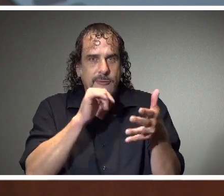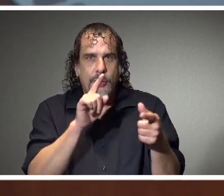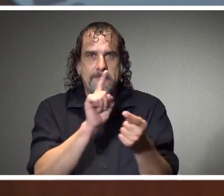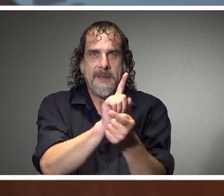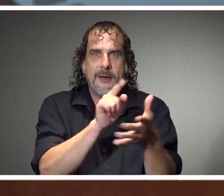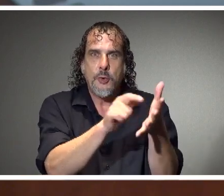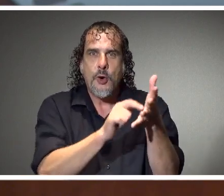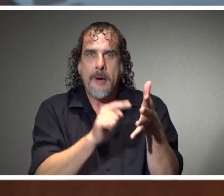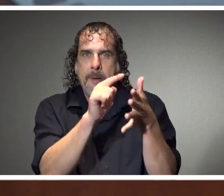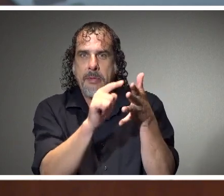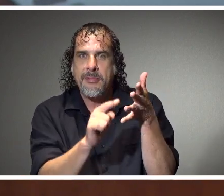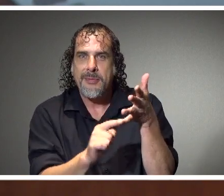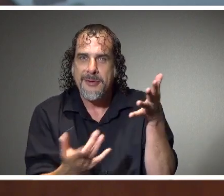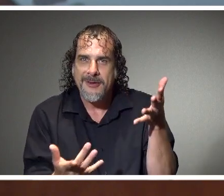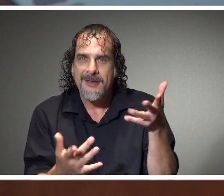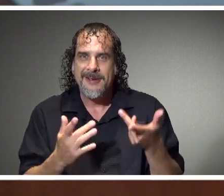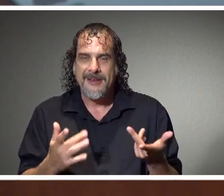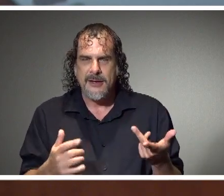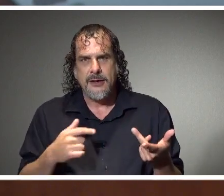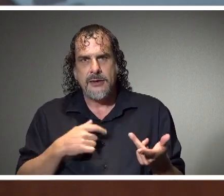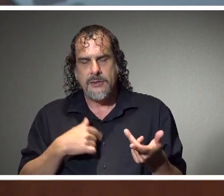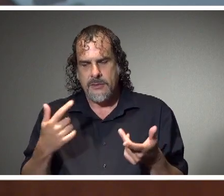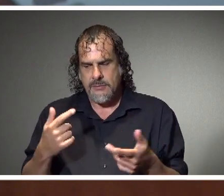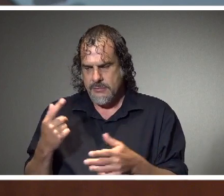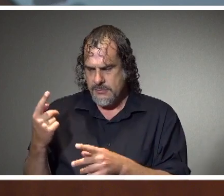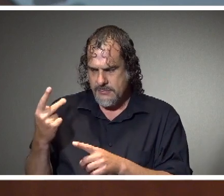what we've seen over the last several months is, some